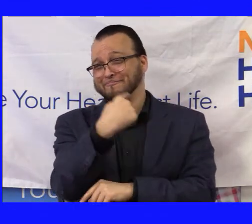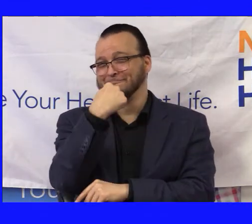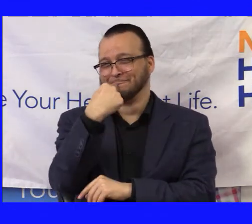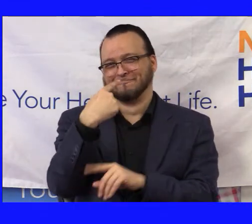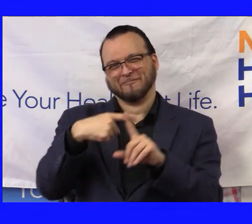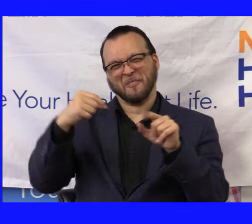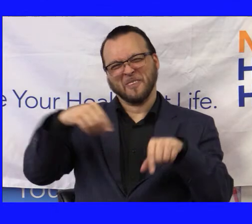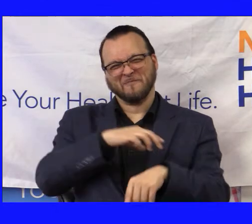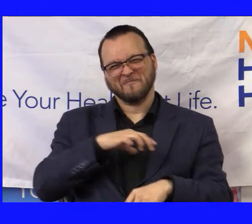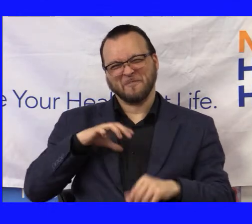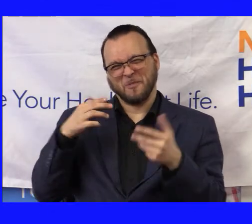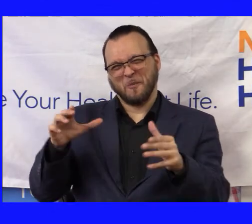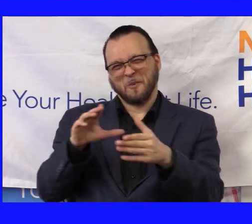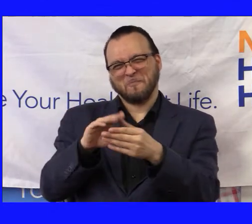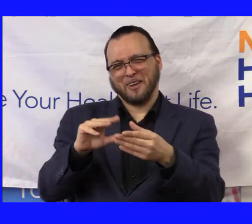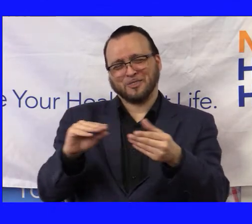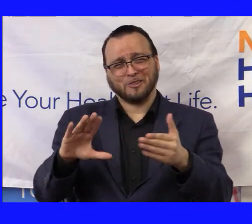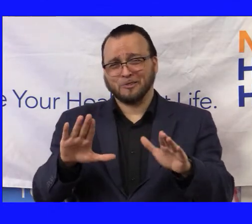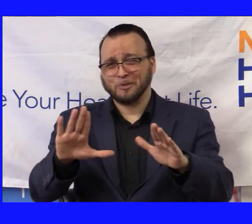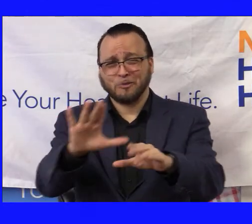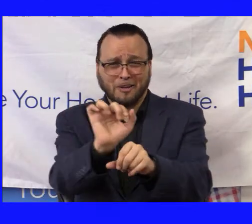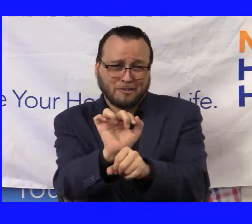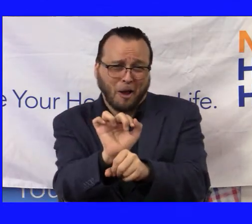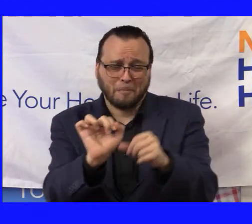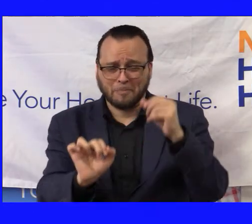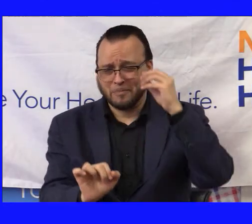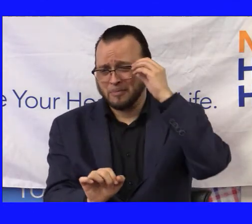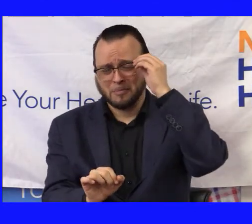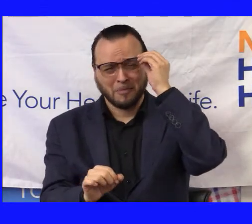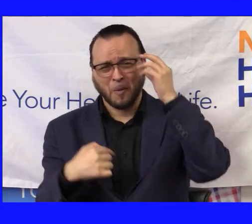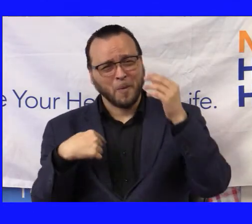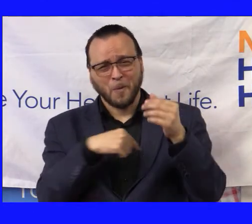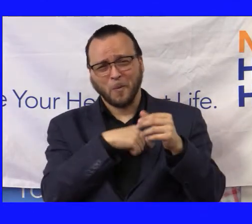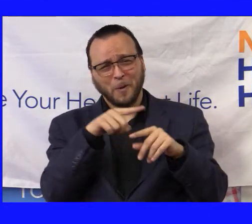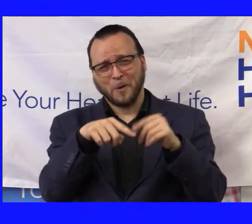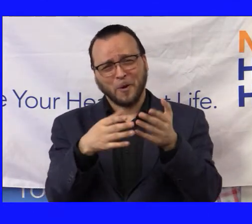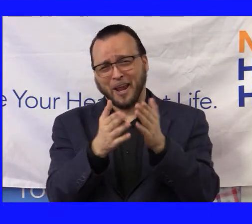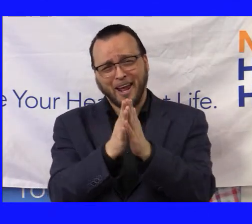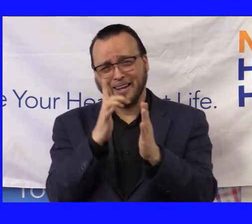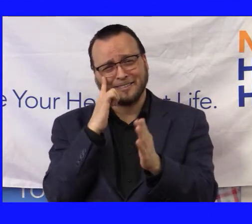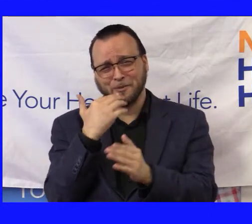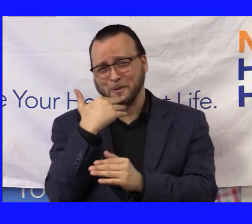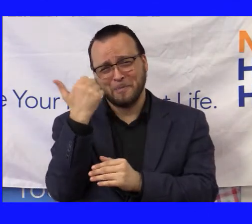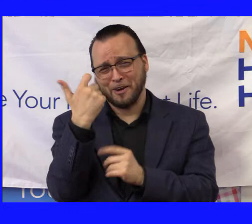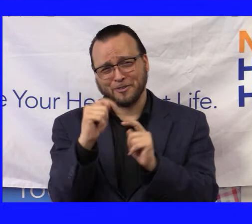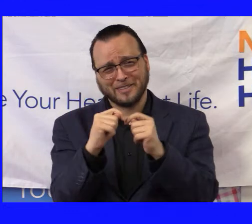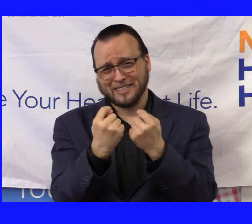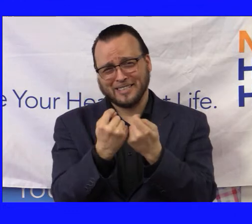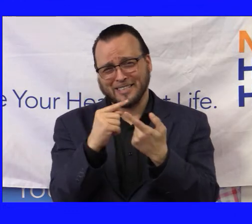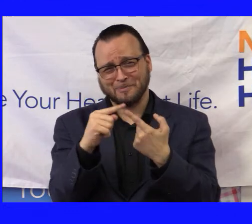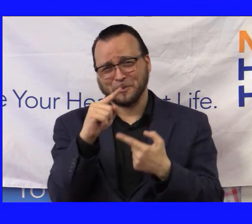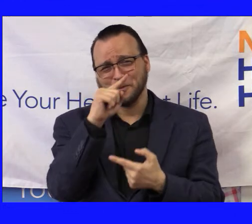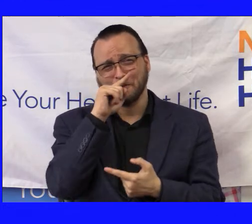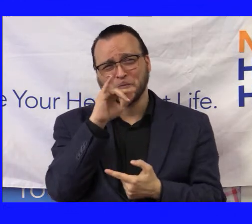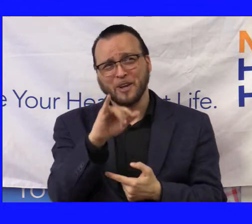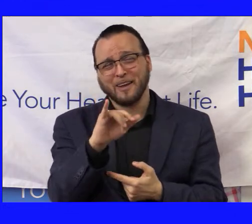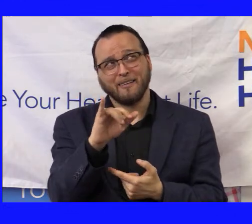mentioned. Great job. We could not have asked for a better team to really